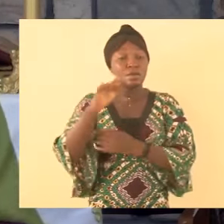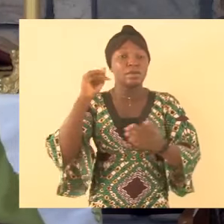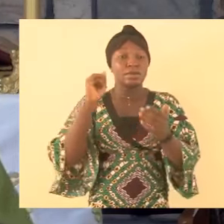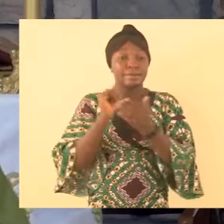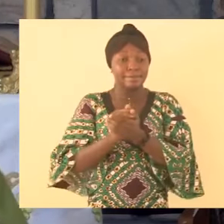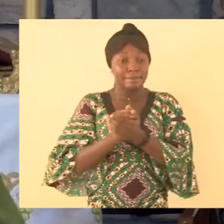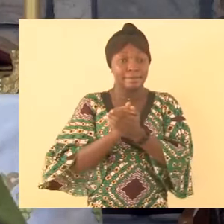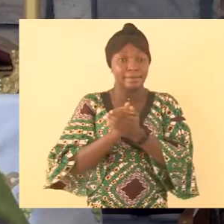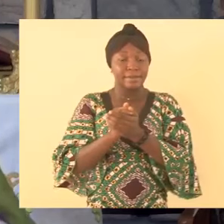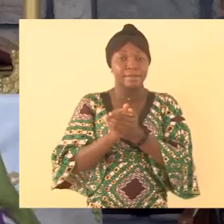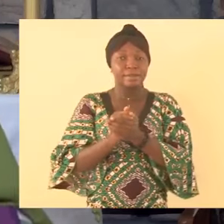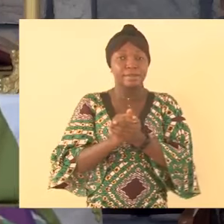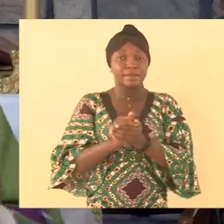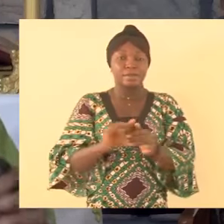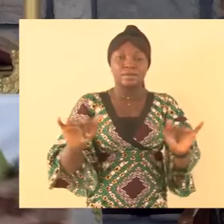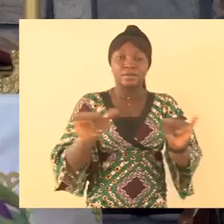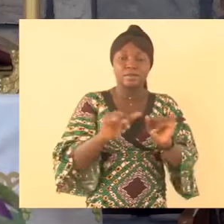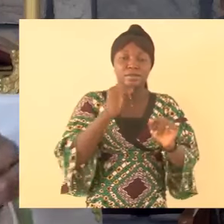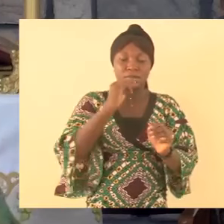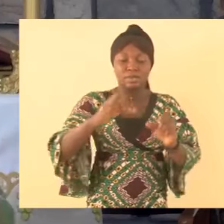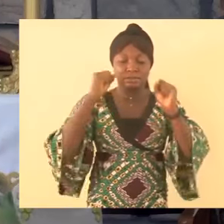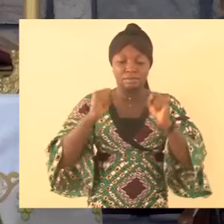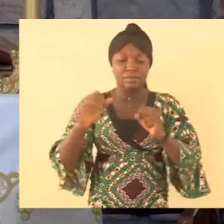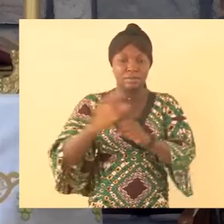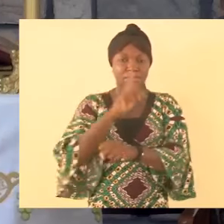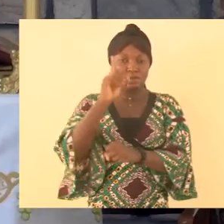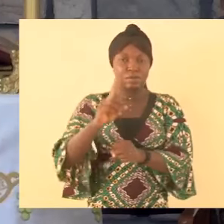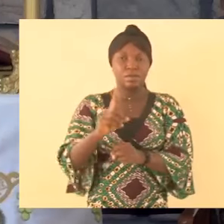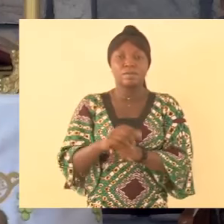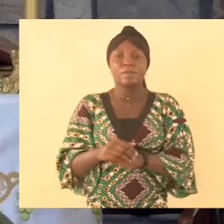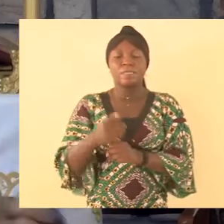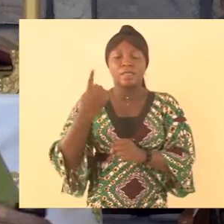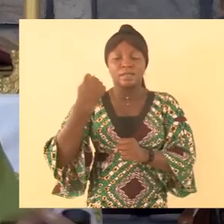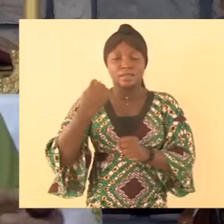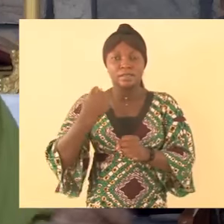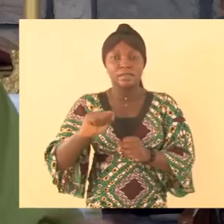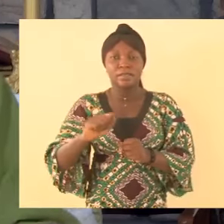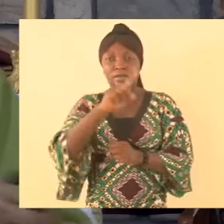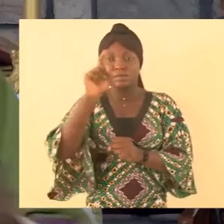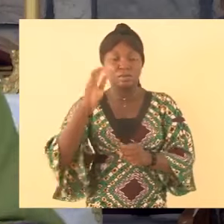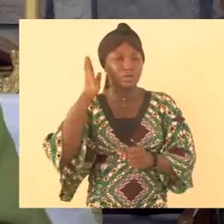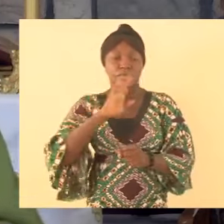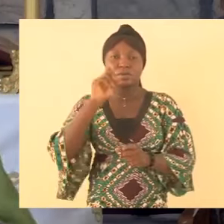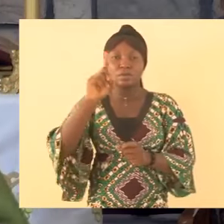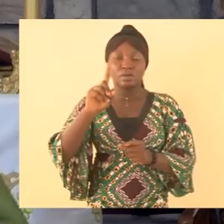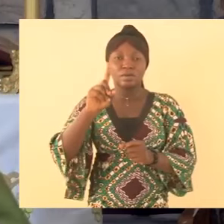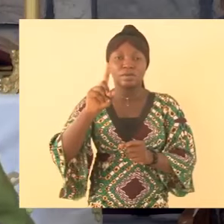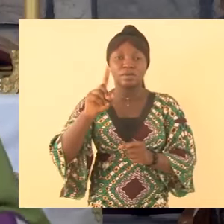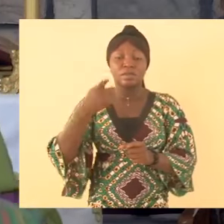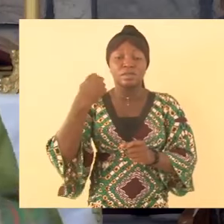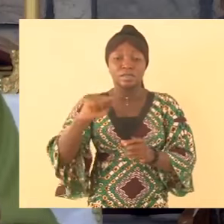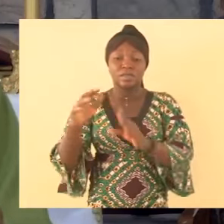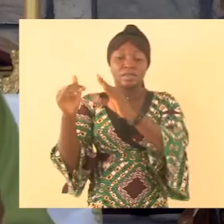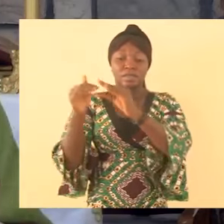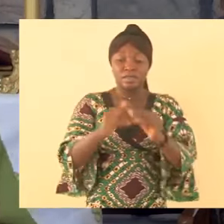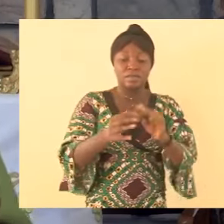that link is a very powerful one. And one of my questions could have been, what is the link between the second reading and the other two? And